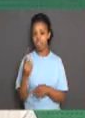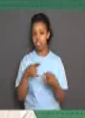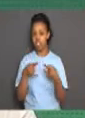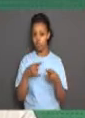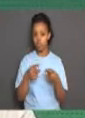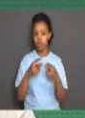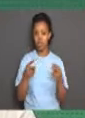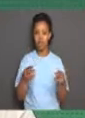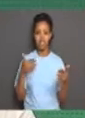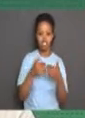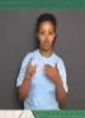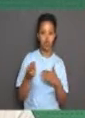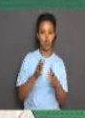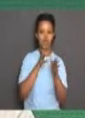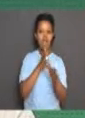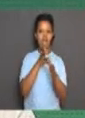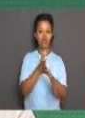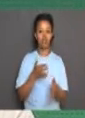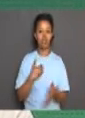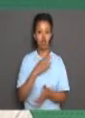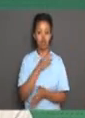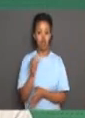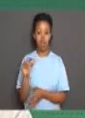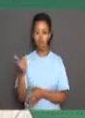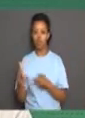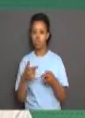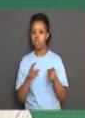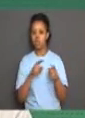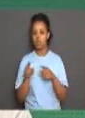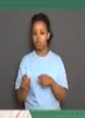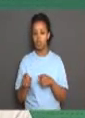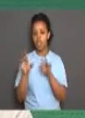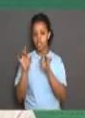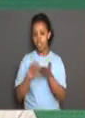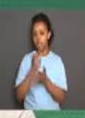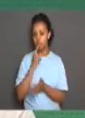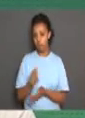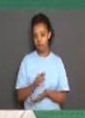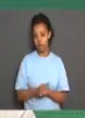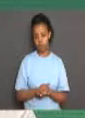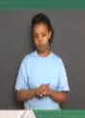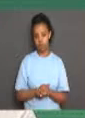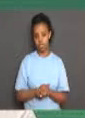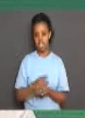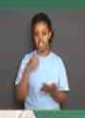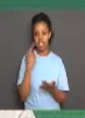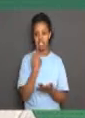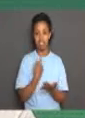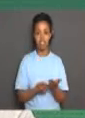more recent common ancestry than other species do. From such